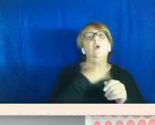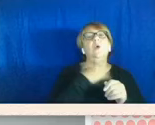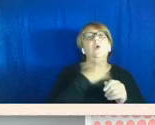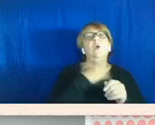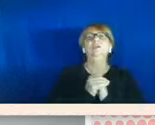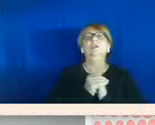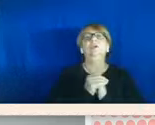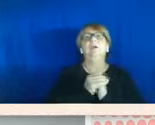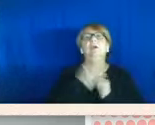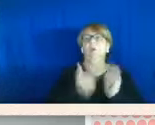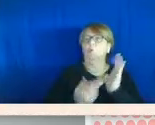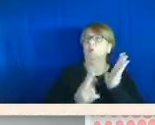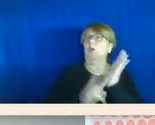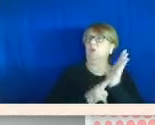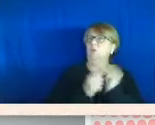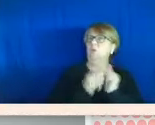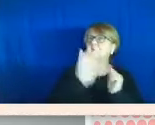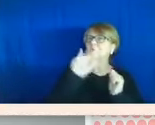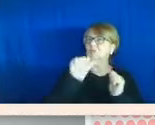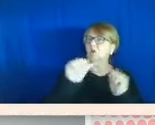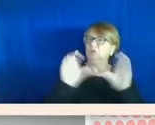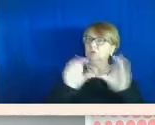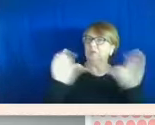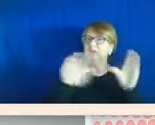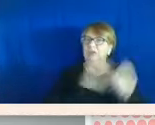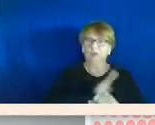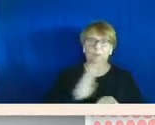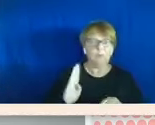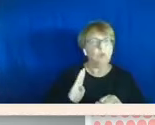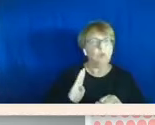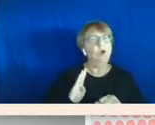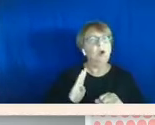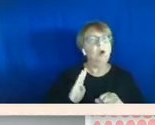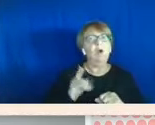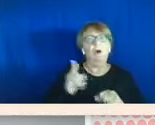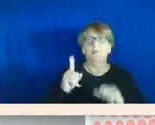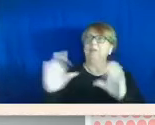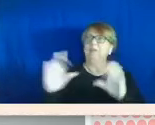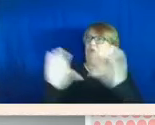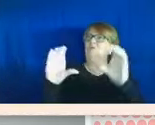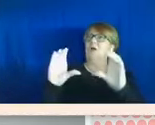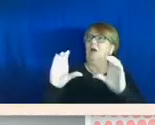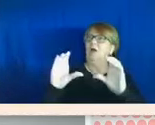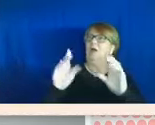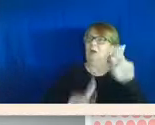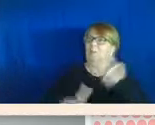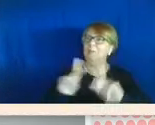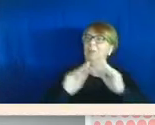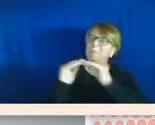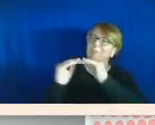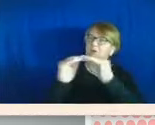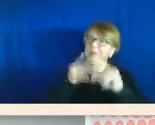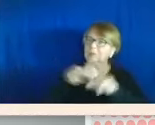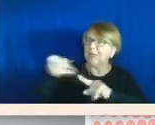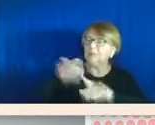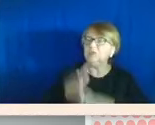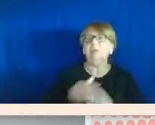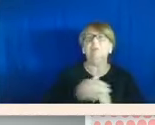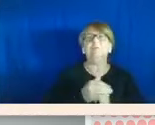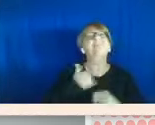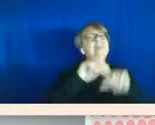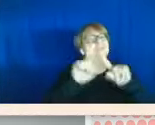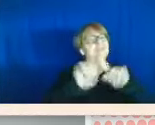contract with the Florida Certification Board to certify people as peer specialists. And there's different levels of